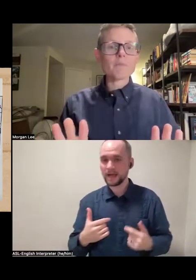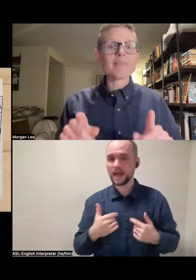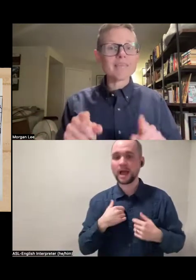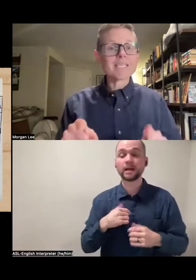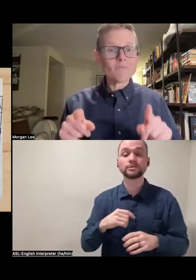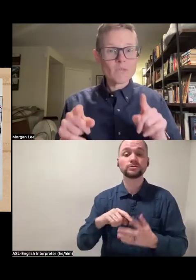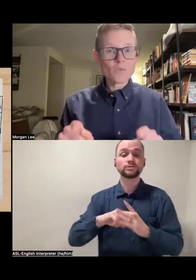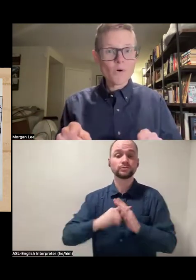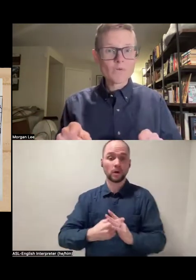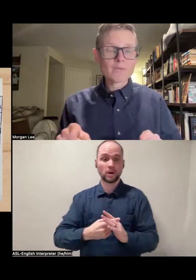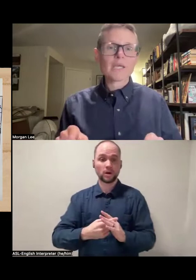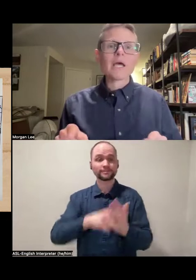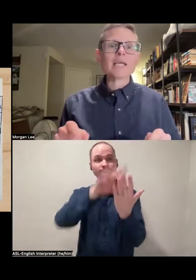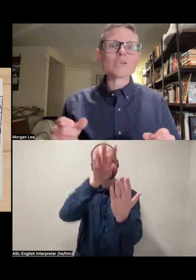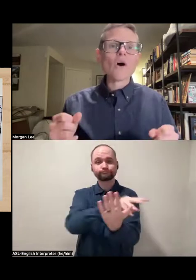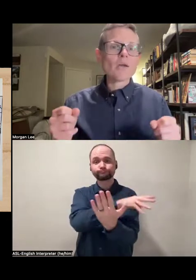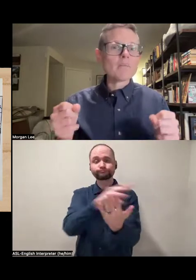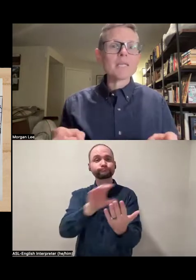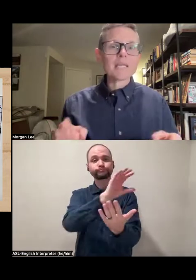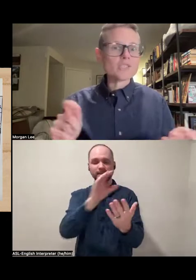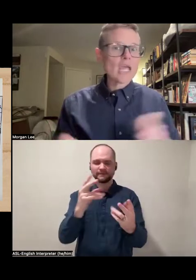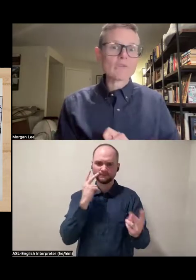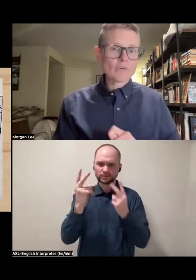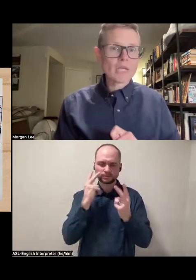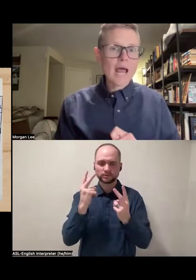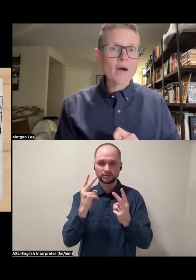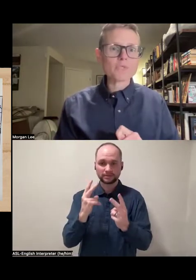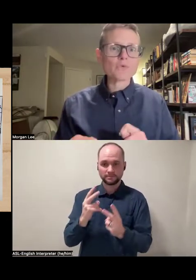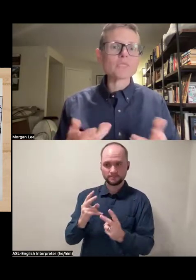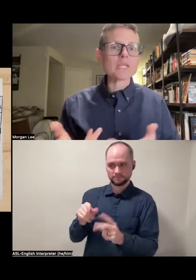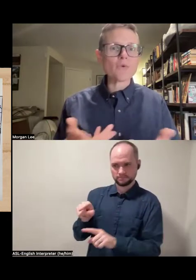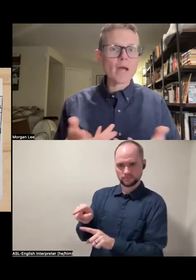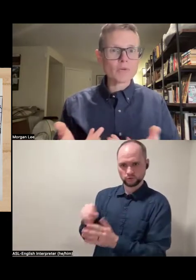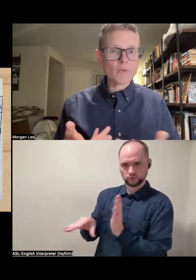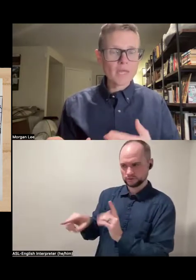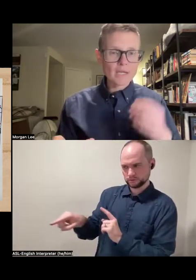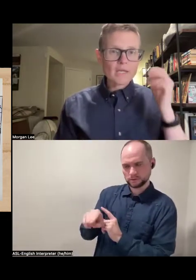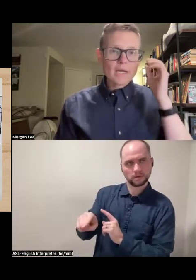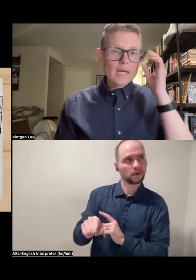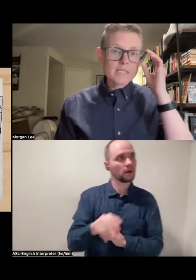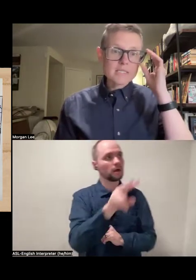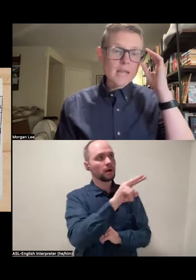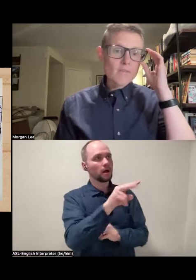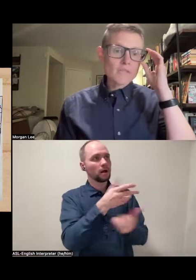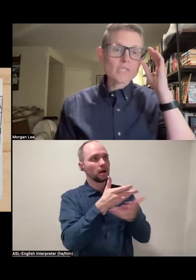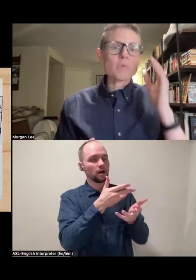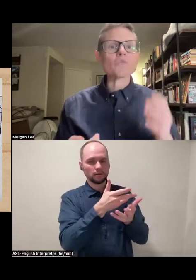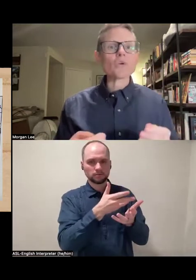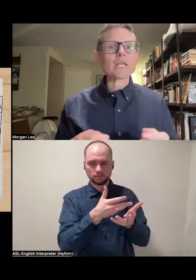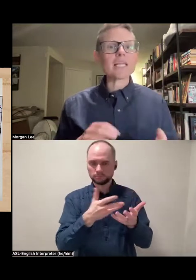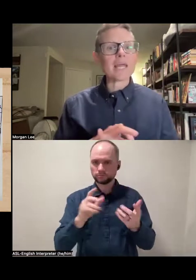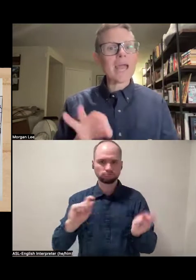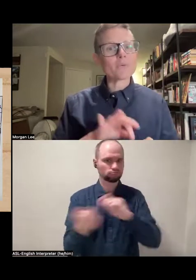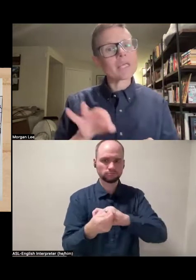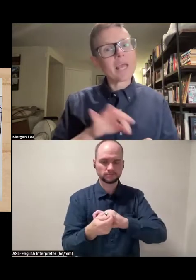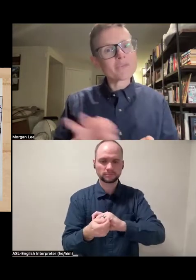setup this visual, I saw immediate change in how students interacted with it. Instead of it just being